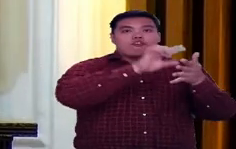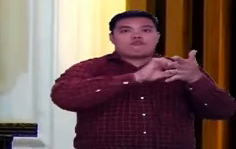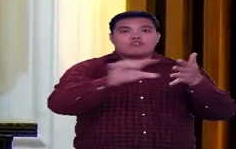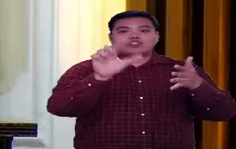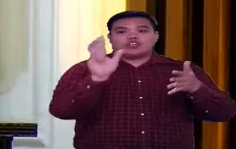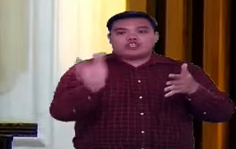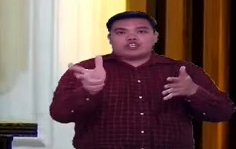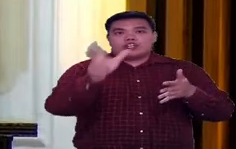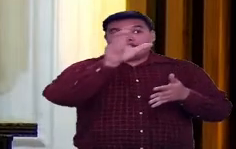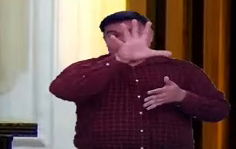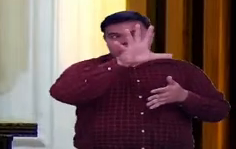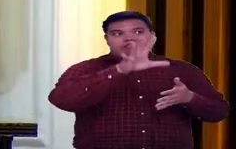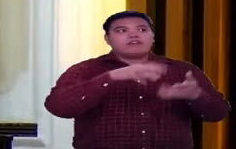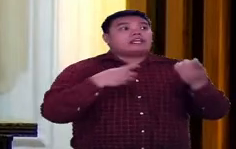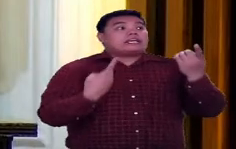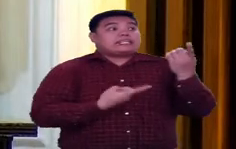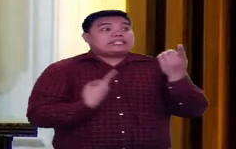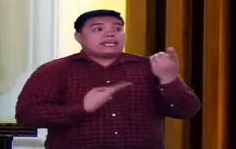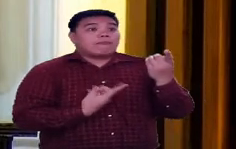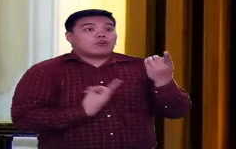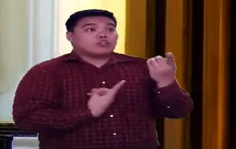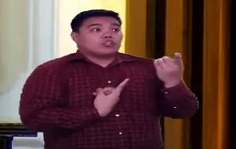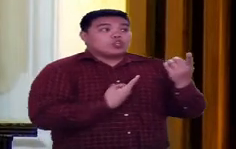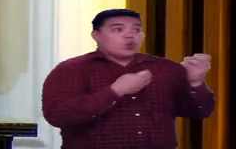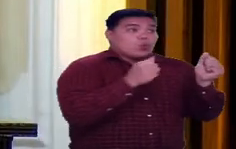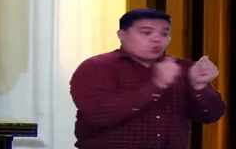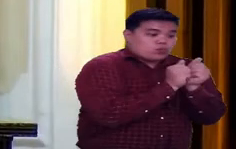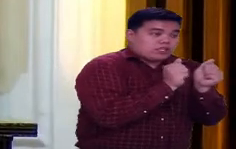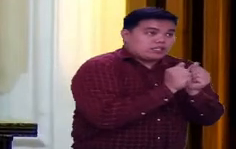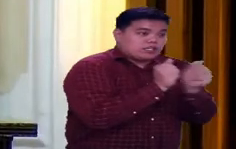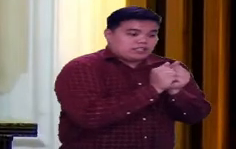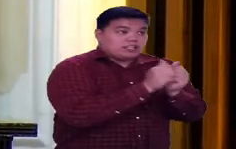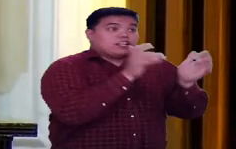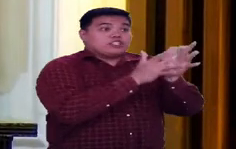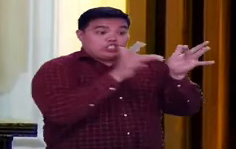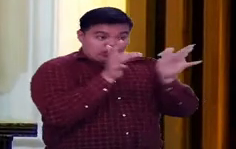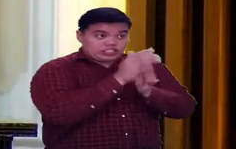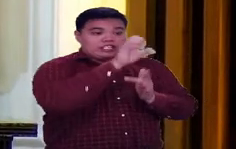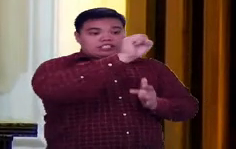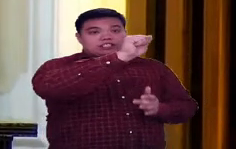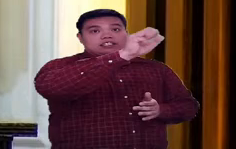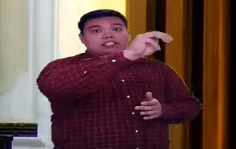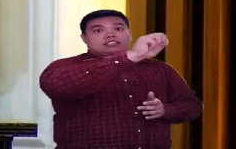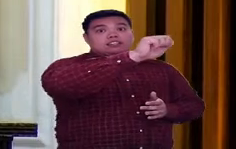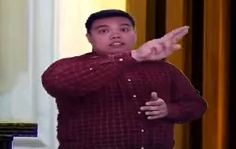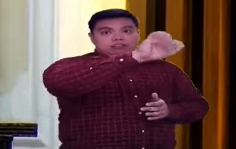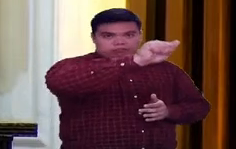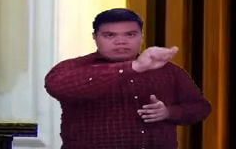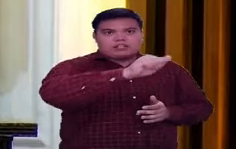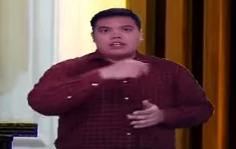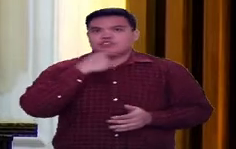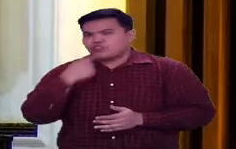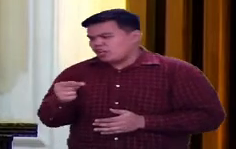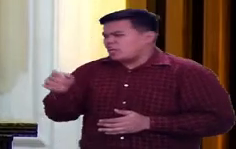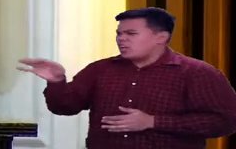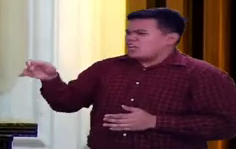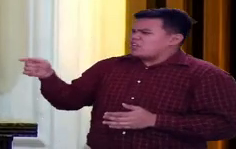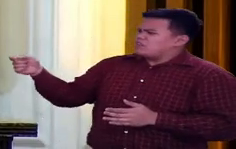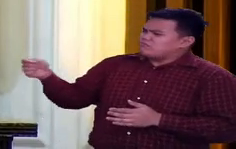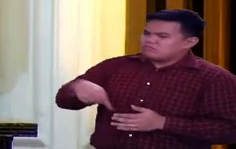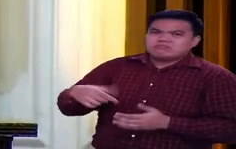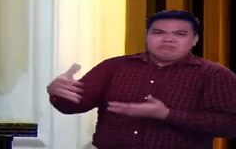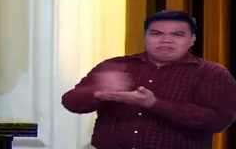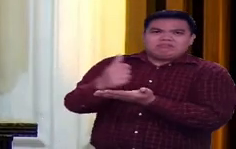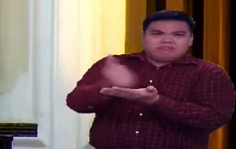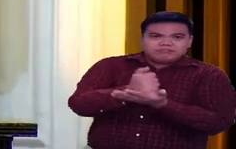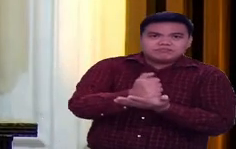35. The disciples were with Jesus in Samaria, and Jesus said, "Say not ye, there are yet 4 months, and then cometh